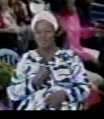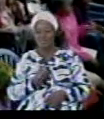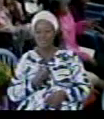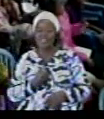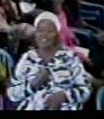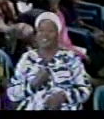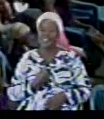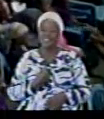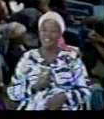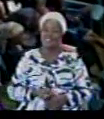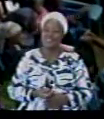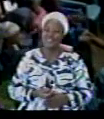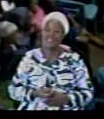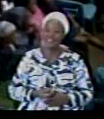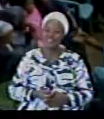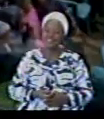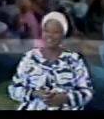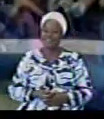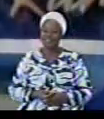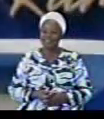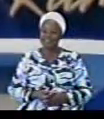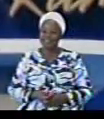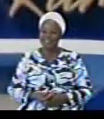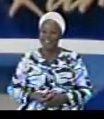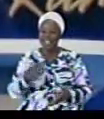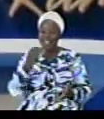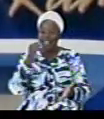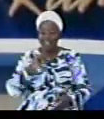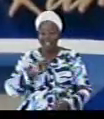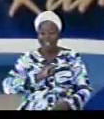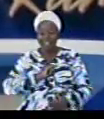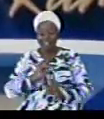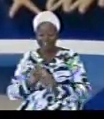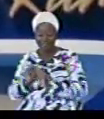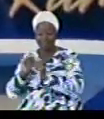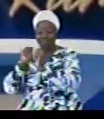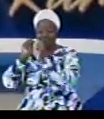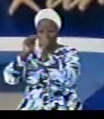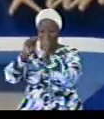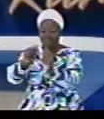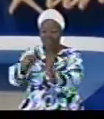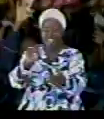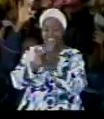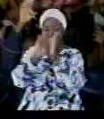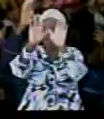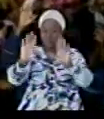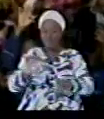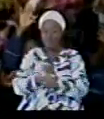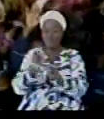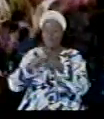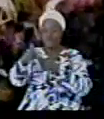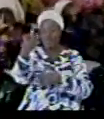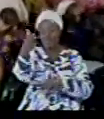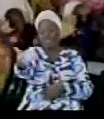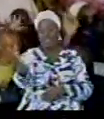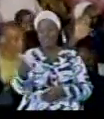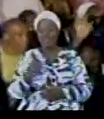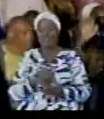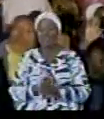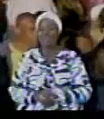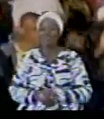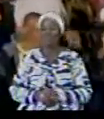Amen. I transfer that miracle to you right there.